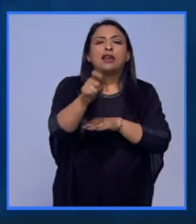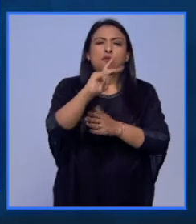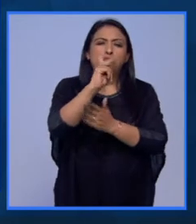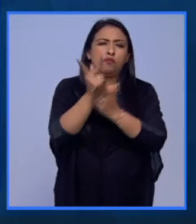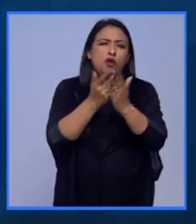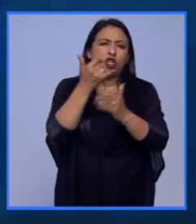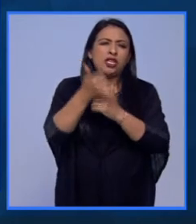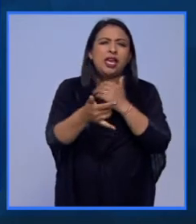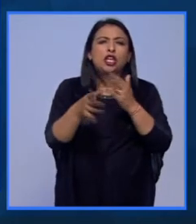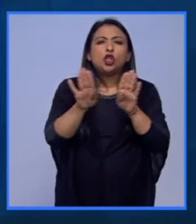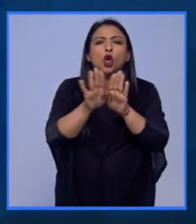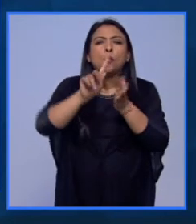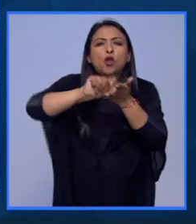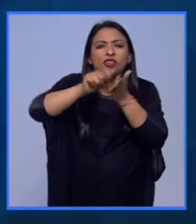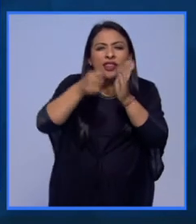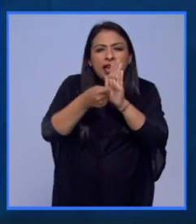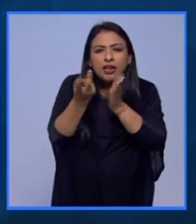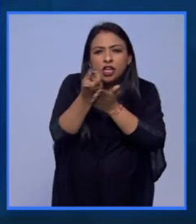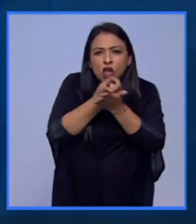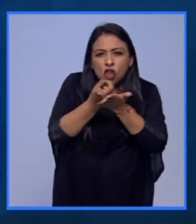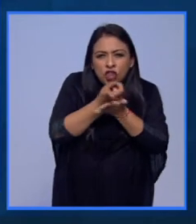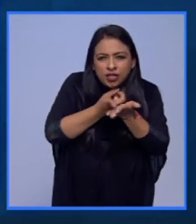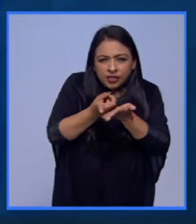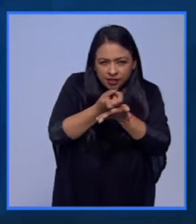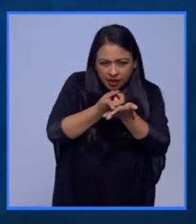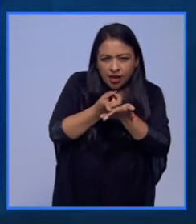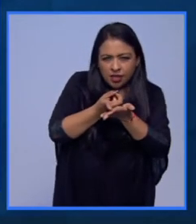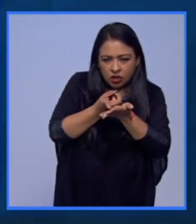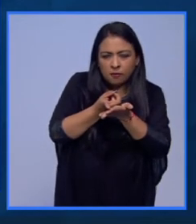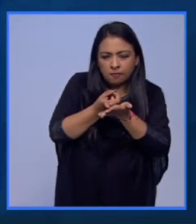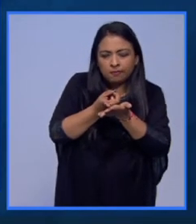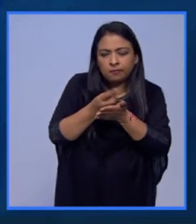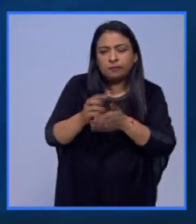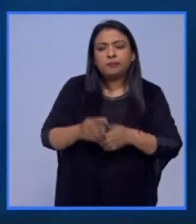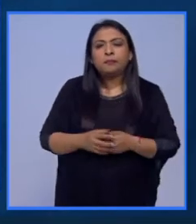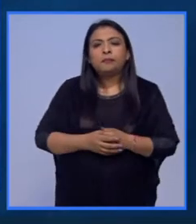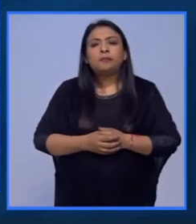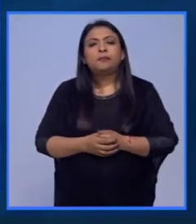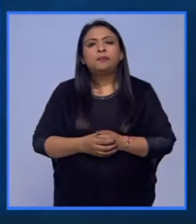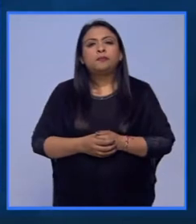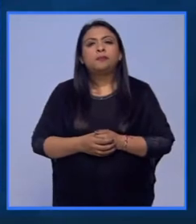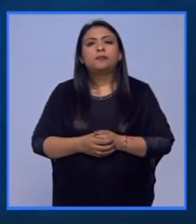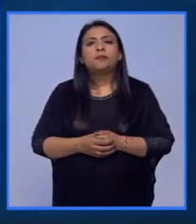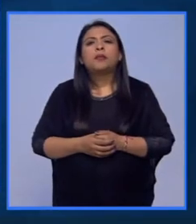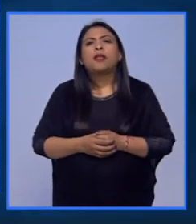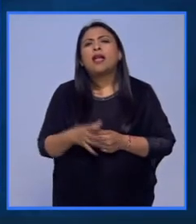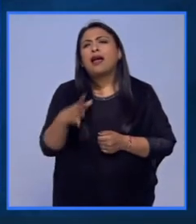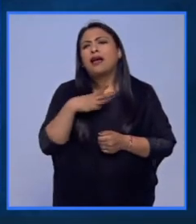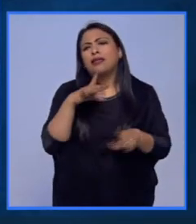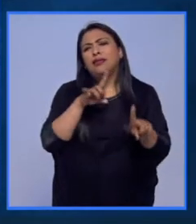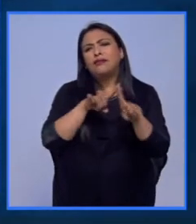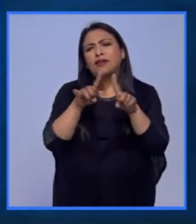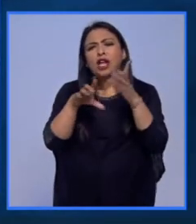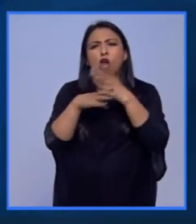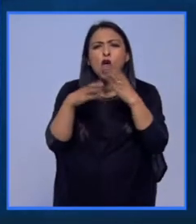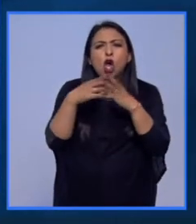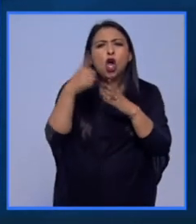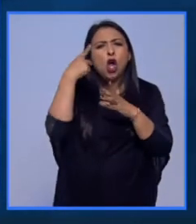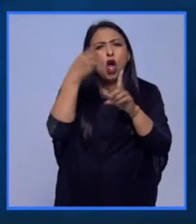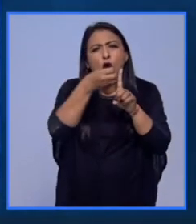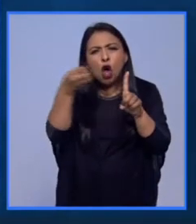very technical project to start designing, but there's a lot of logistics that you just have to get right.